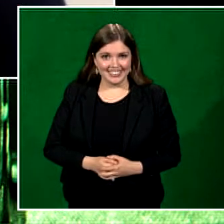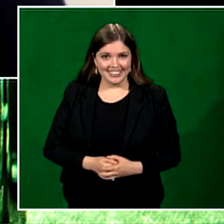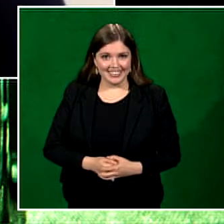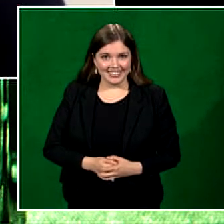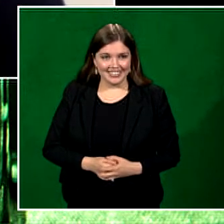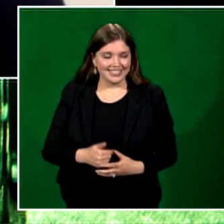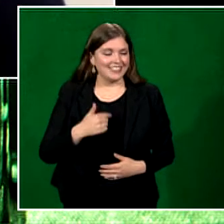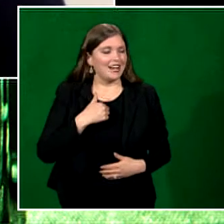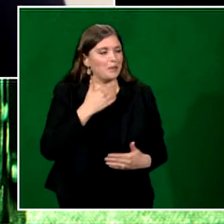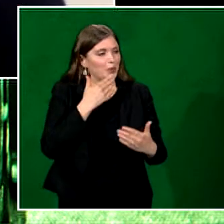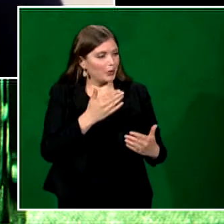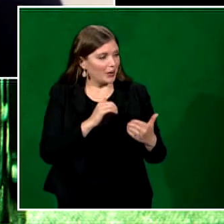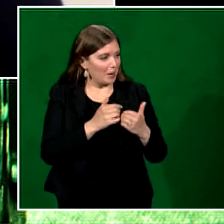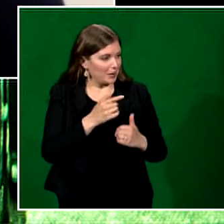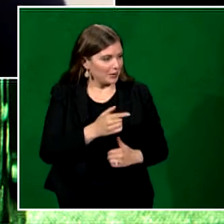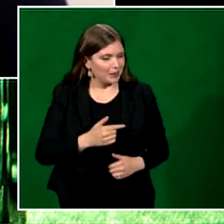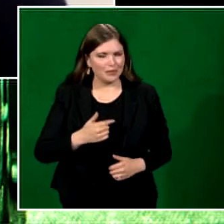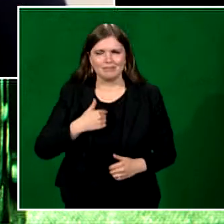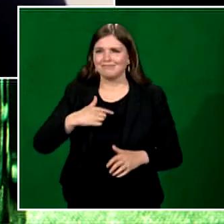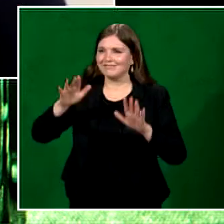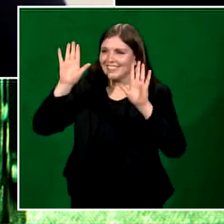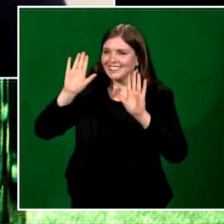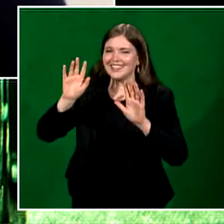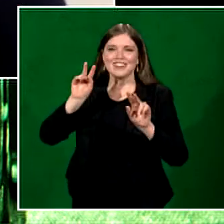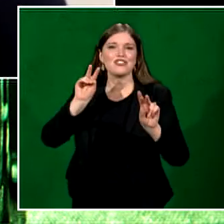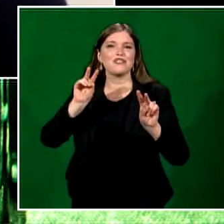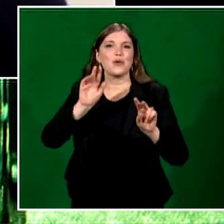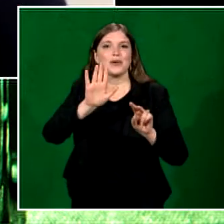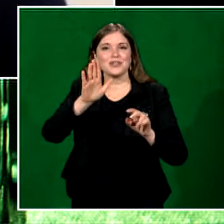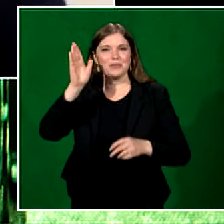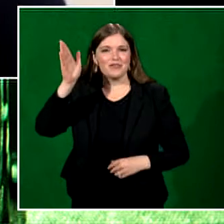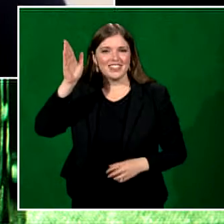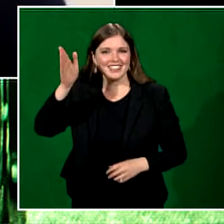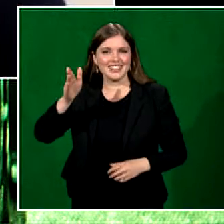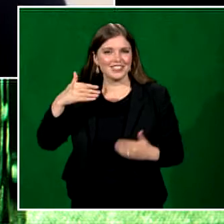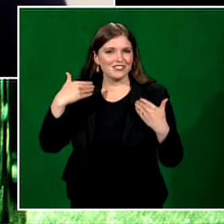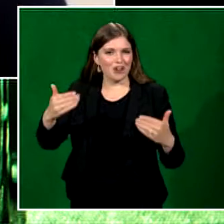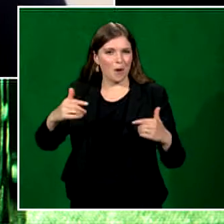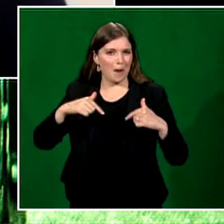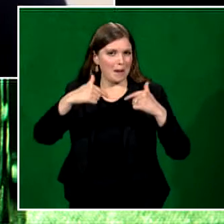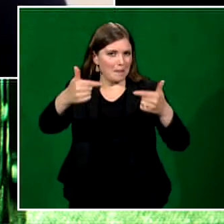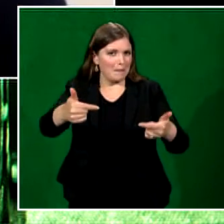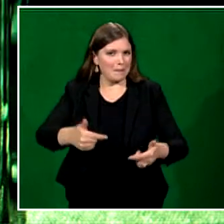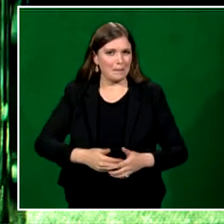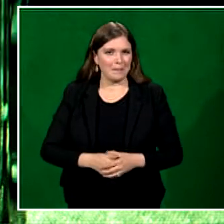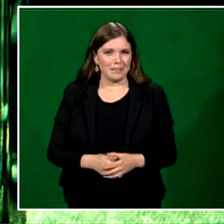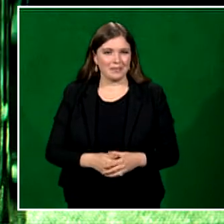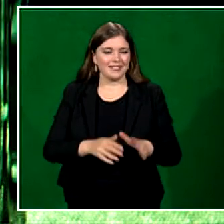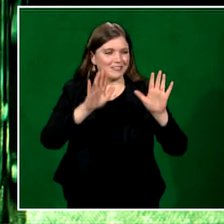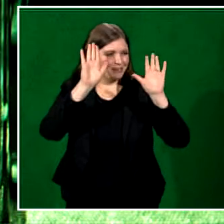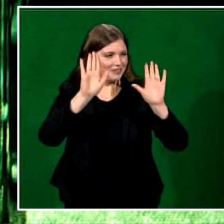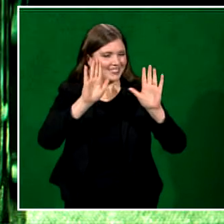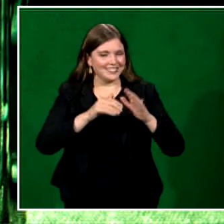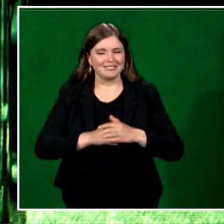I'm doing good, and you? Doing fantastic. Looking forward to your presentation. Go ahead and take it away. That's great.